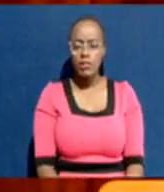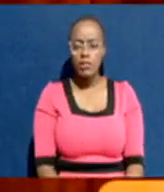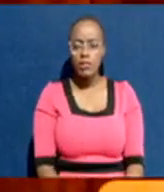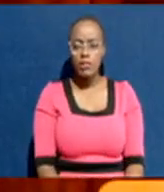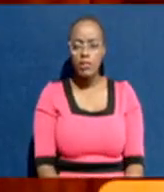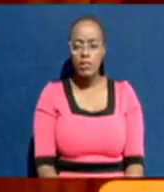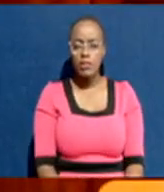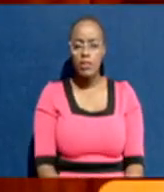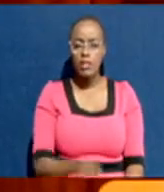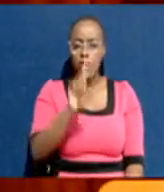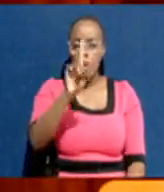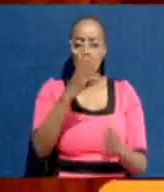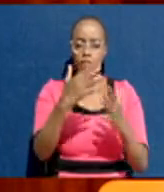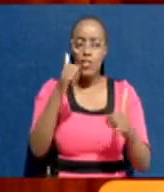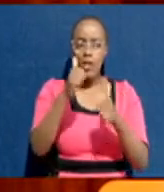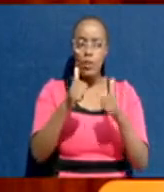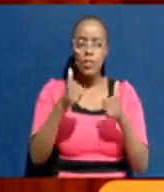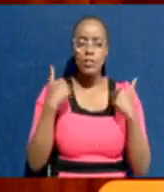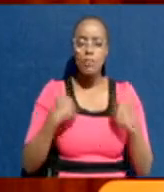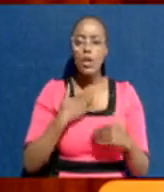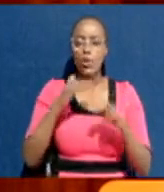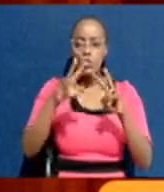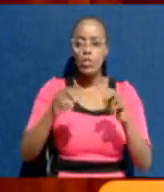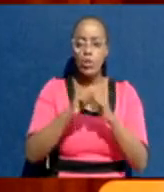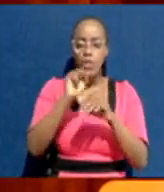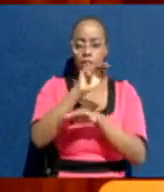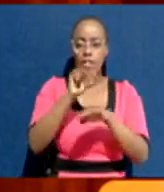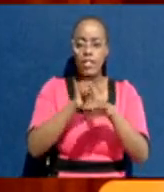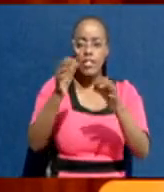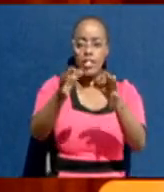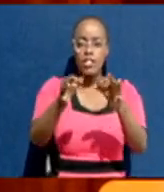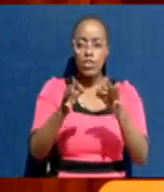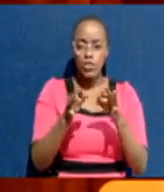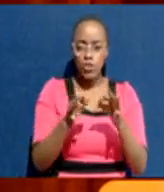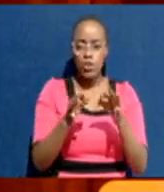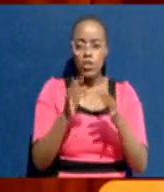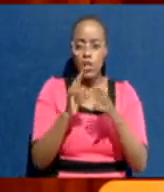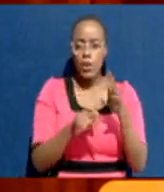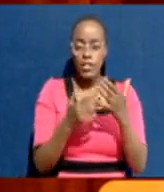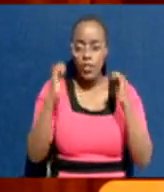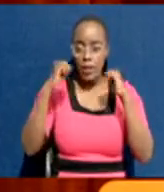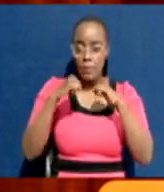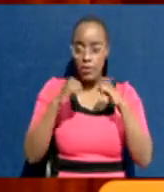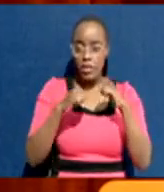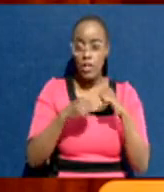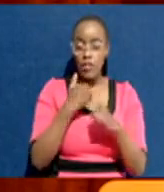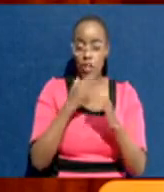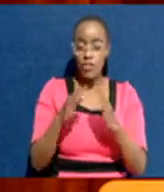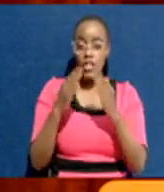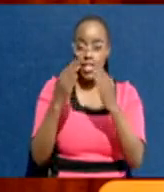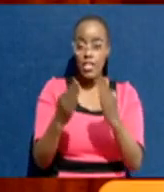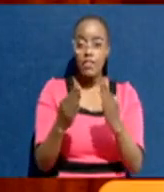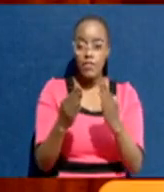And so maybe one of the things that I would like to explore with the National Treasury is the possibility of actually issuing